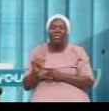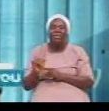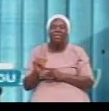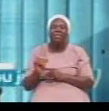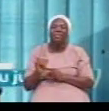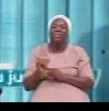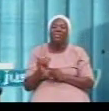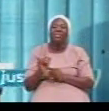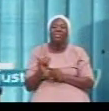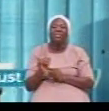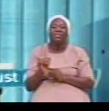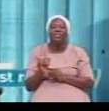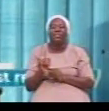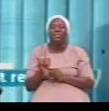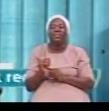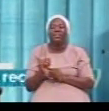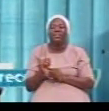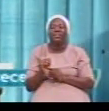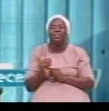lottery,